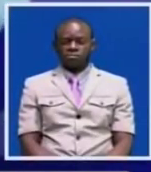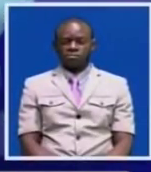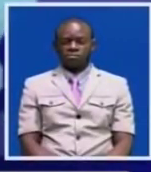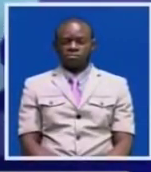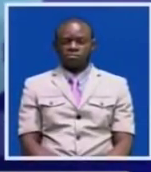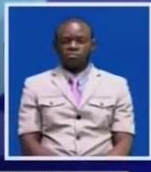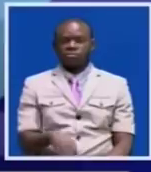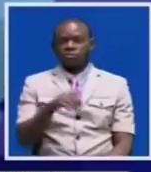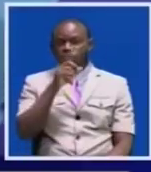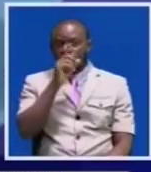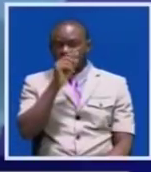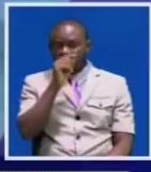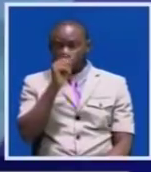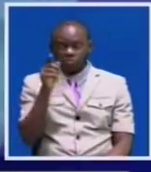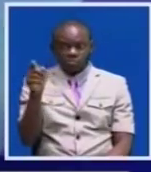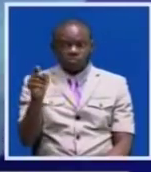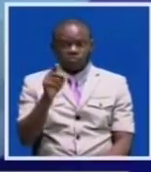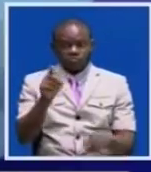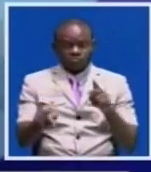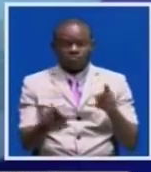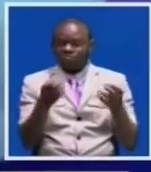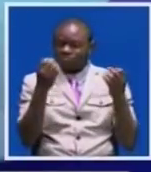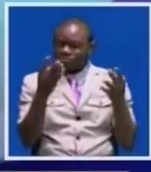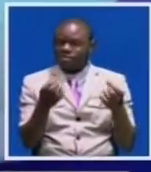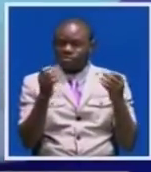In Livingstone, hundreds of residents turned up at the golf